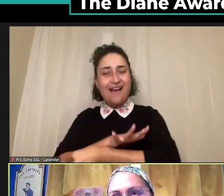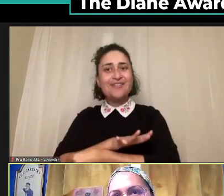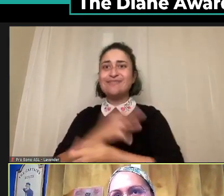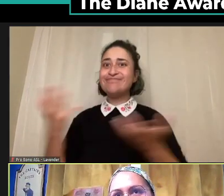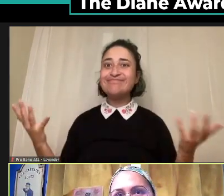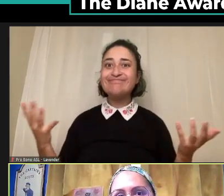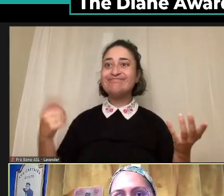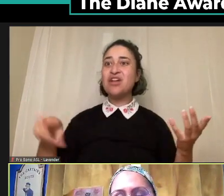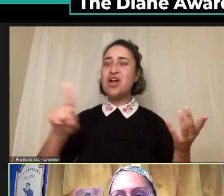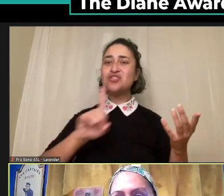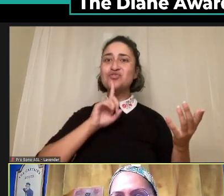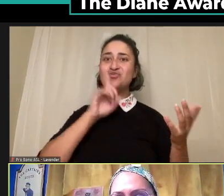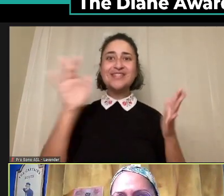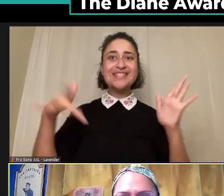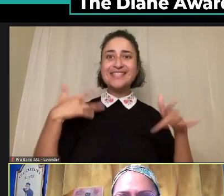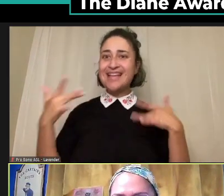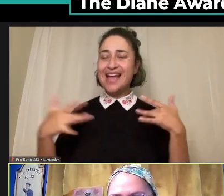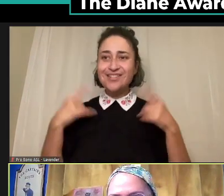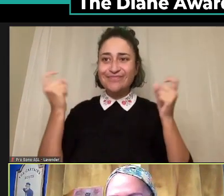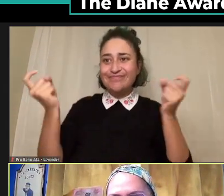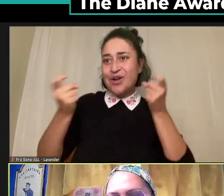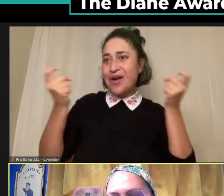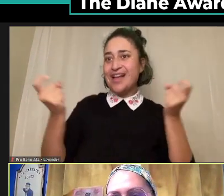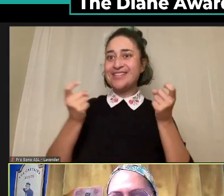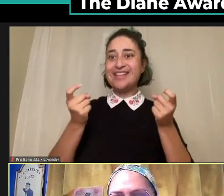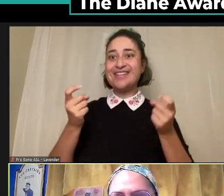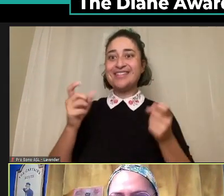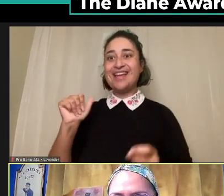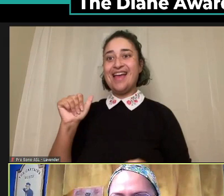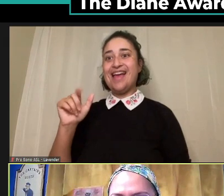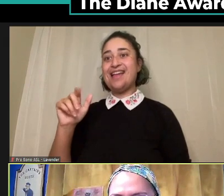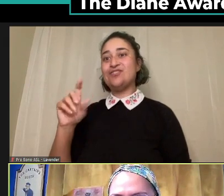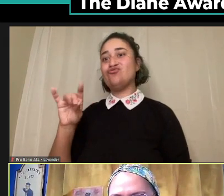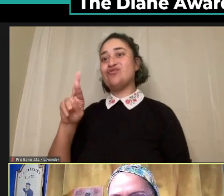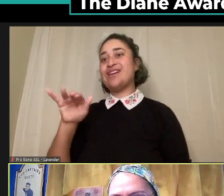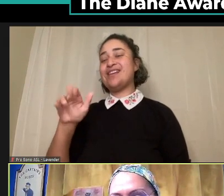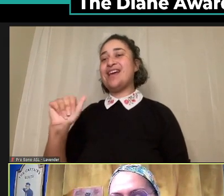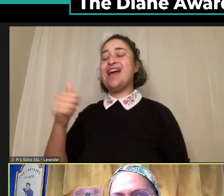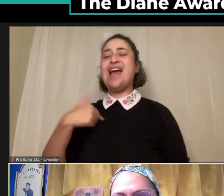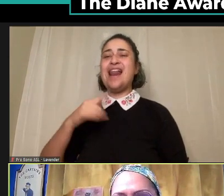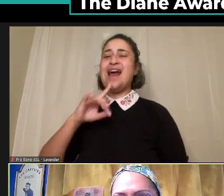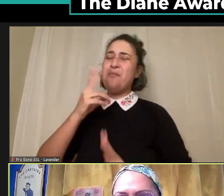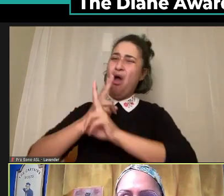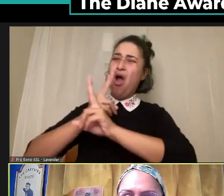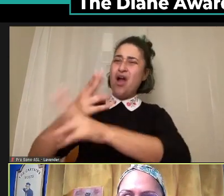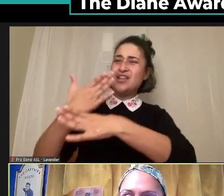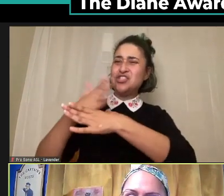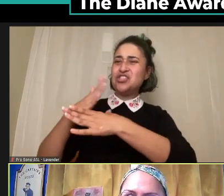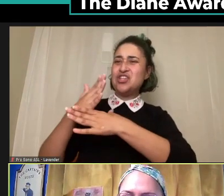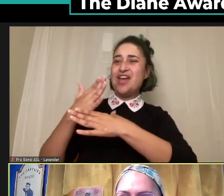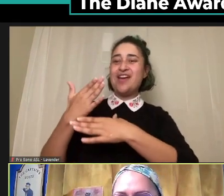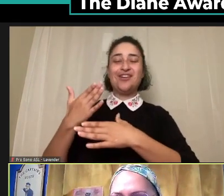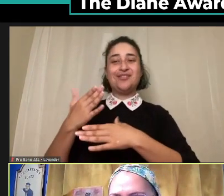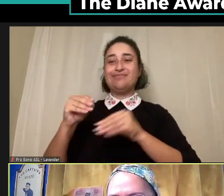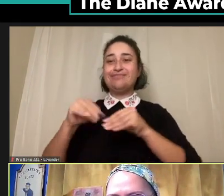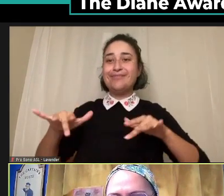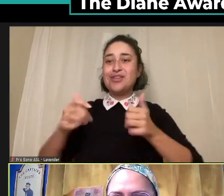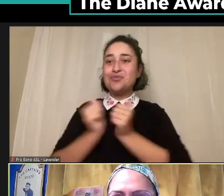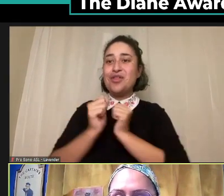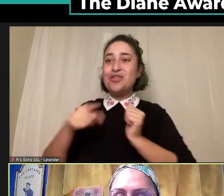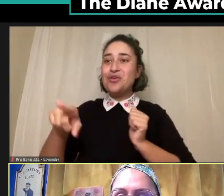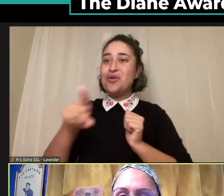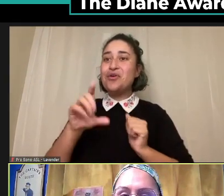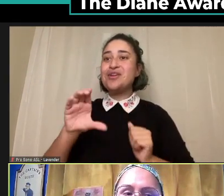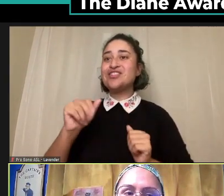exciting. Just congratulations to Adriana, and I'm so honored to share space with you and Chantal, a good friend of mine